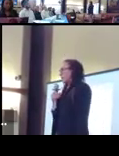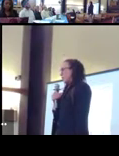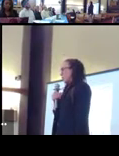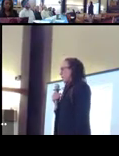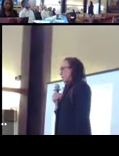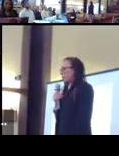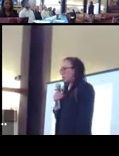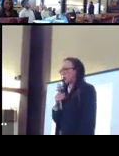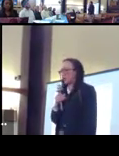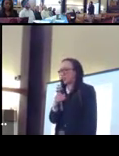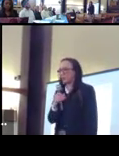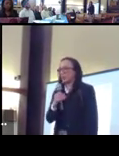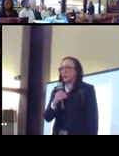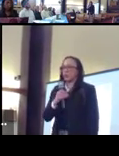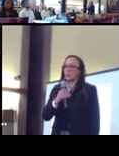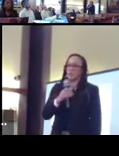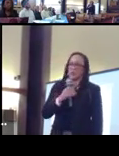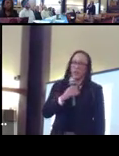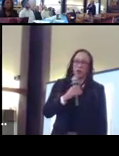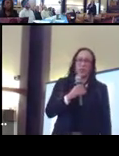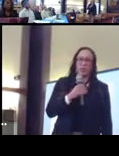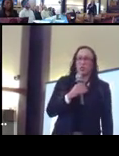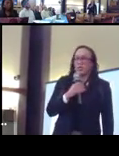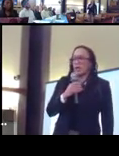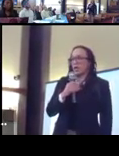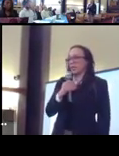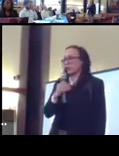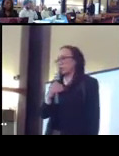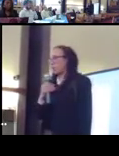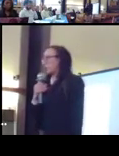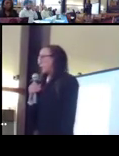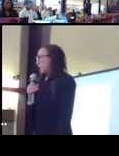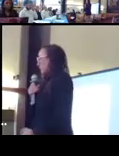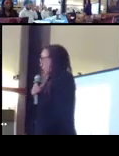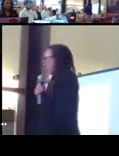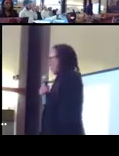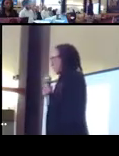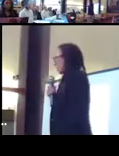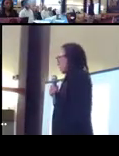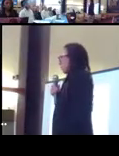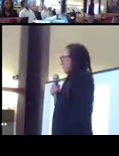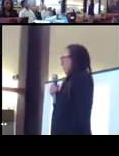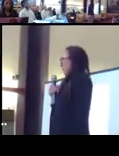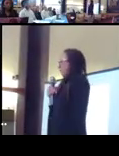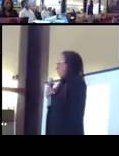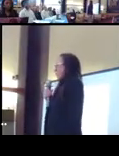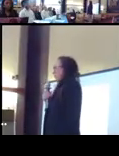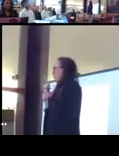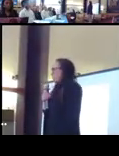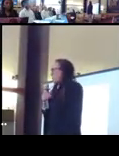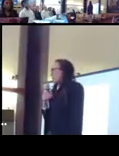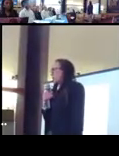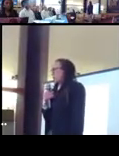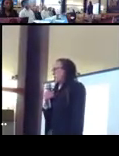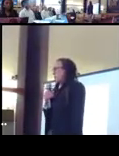us at a living wage for this process to extend outreach into the community, as Jonathan mentioned.